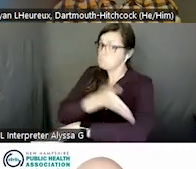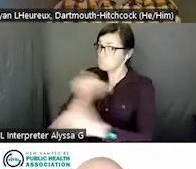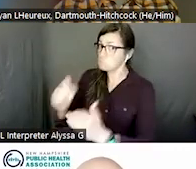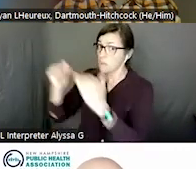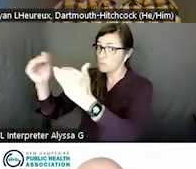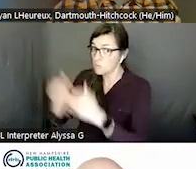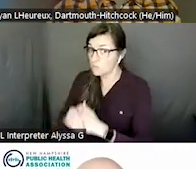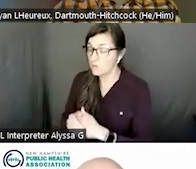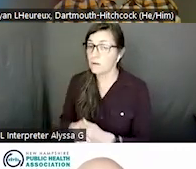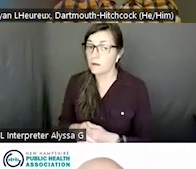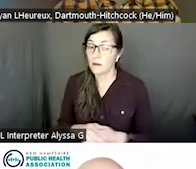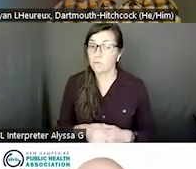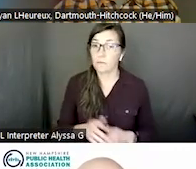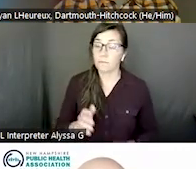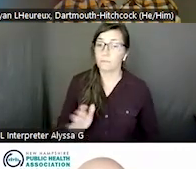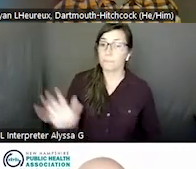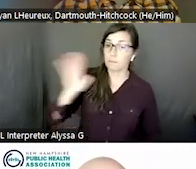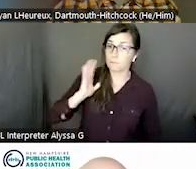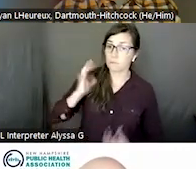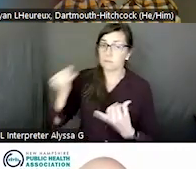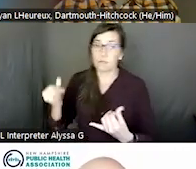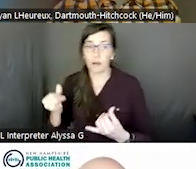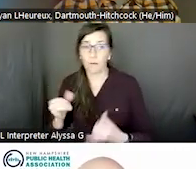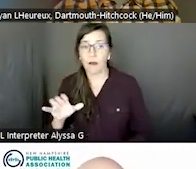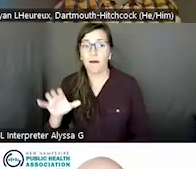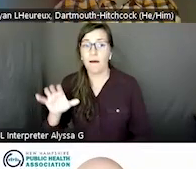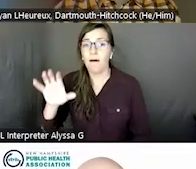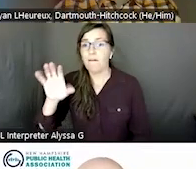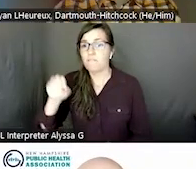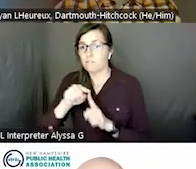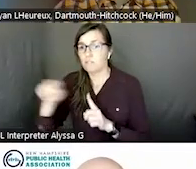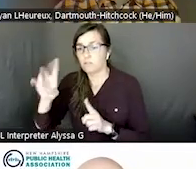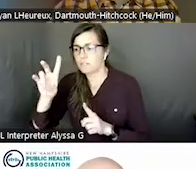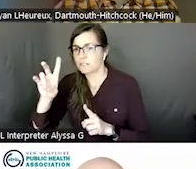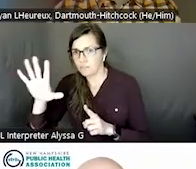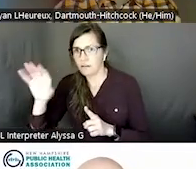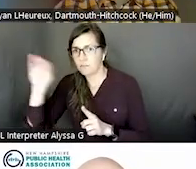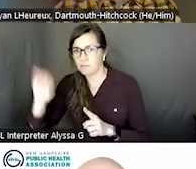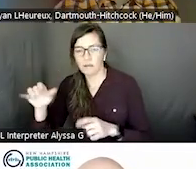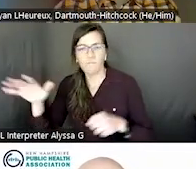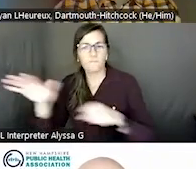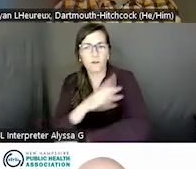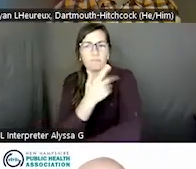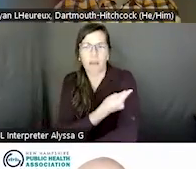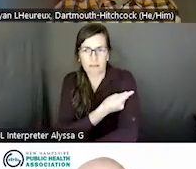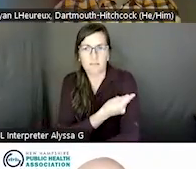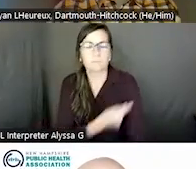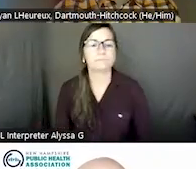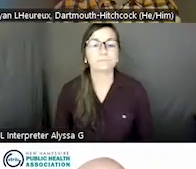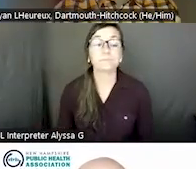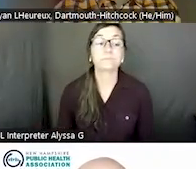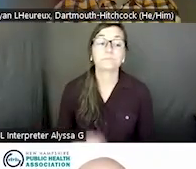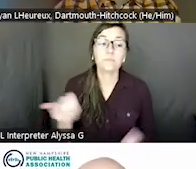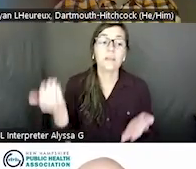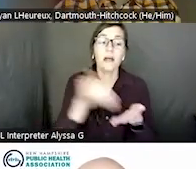when we started. So 50 to 75% are reporting being fully vaccinated. And since this was funded by the Office of